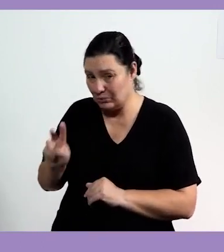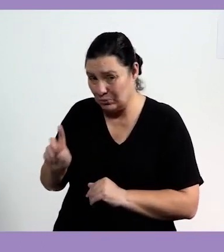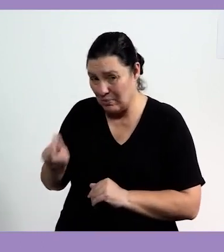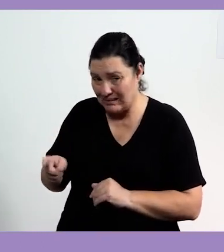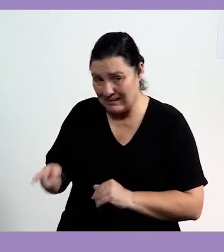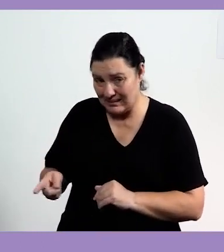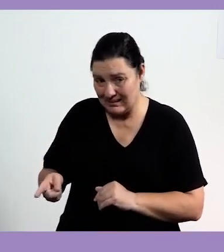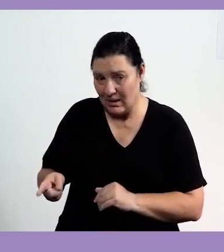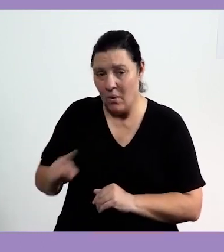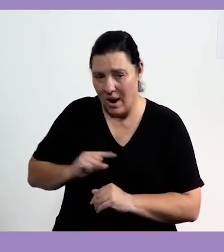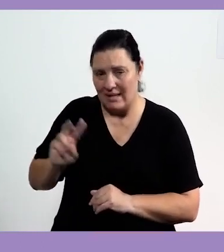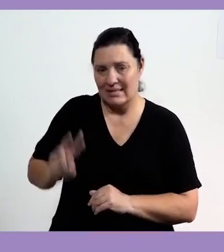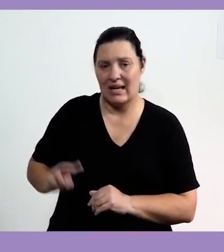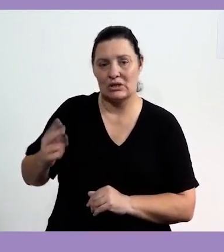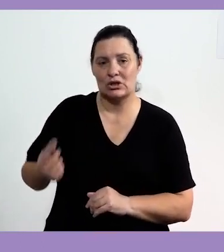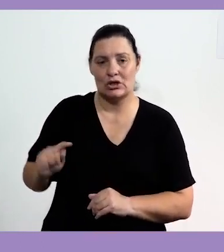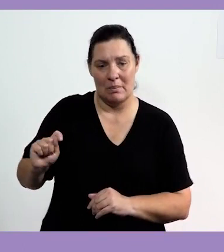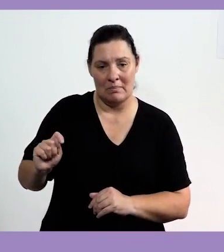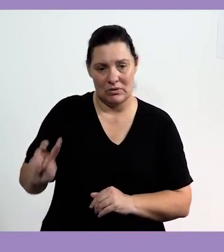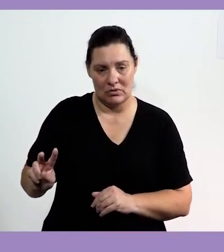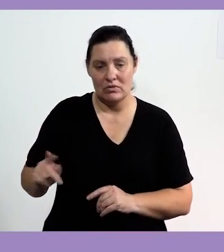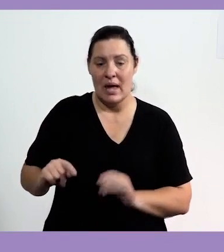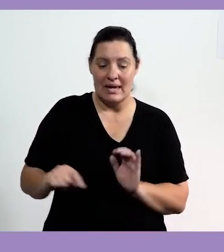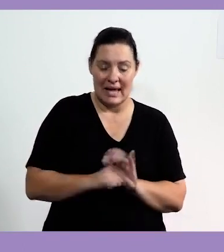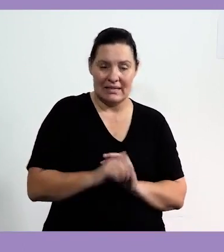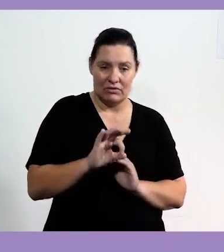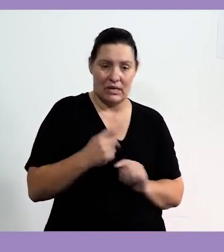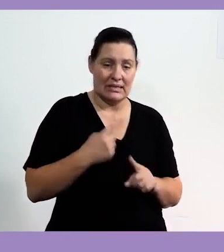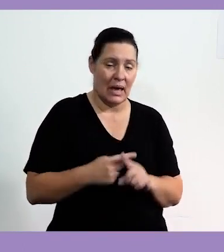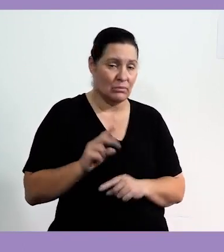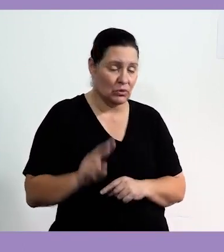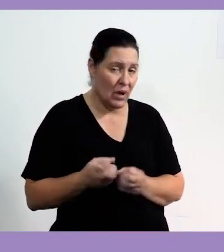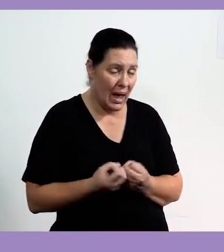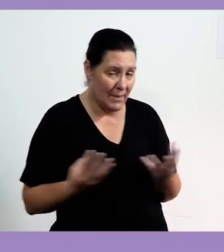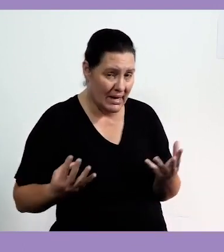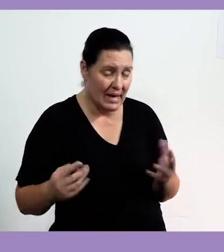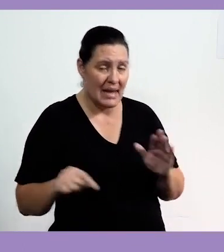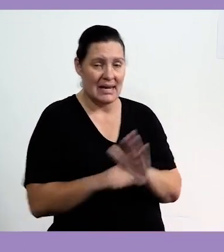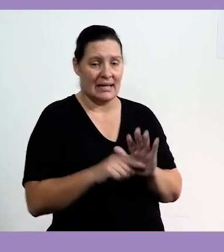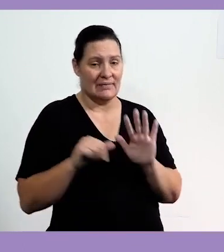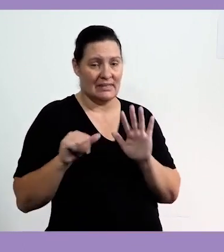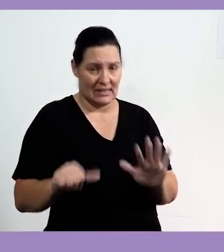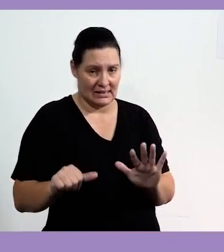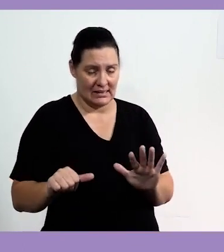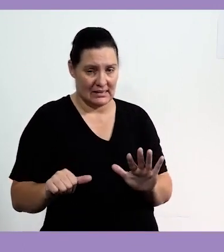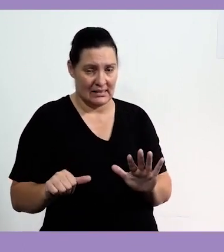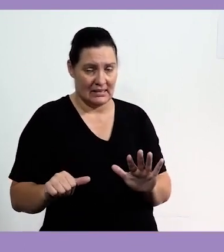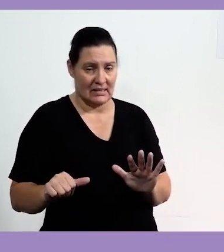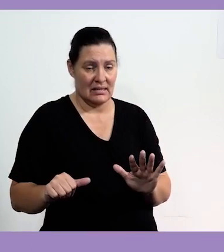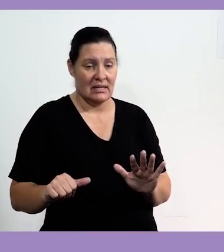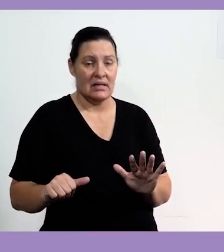because the 2 is also our second term. So what is negative 3 multiplied by 2? We know that is a